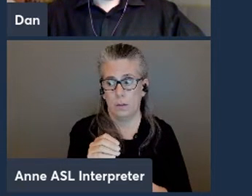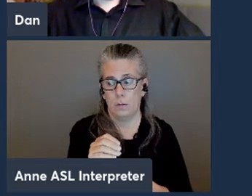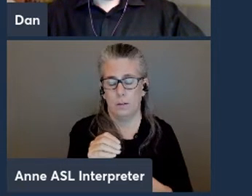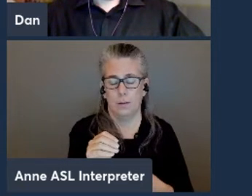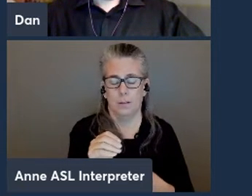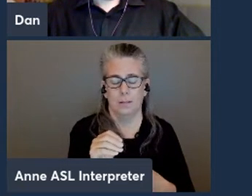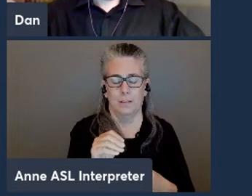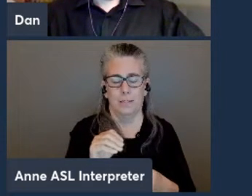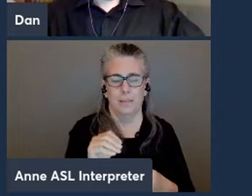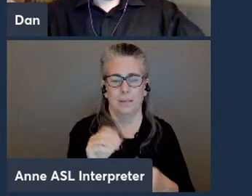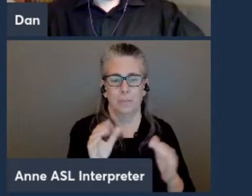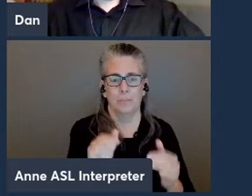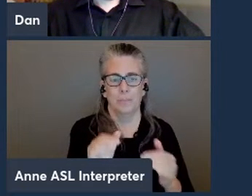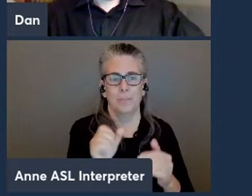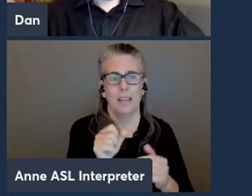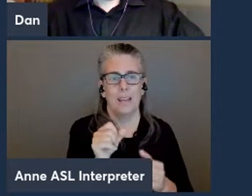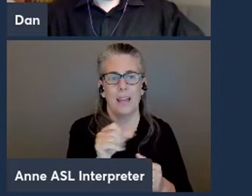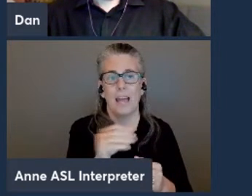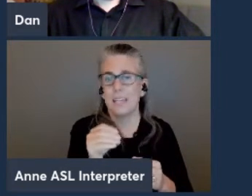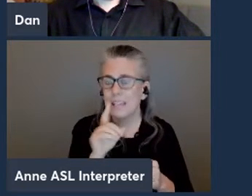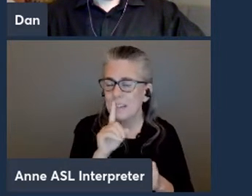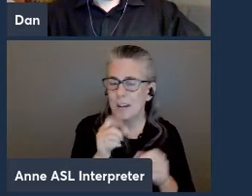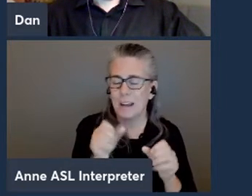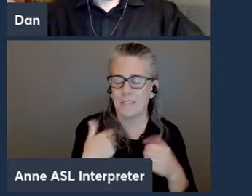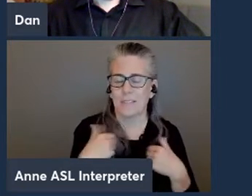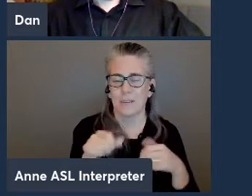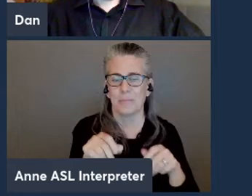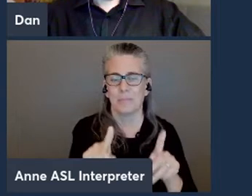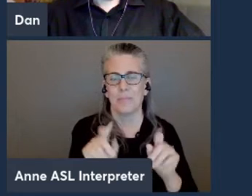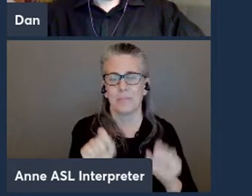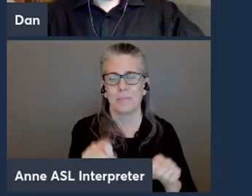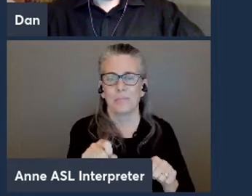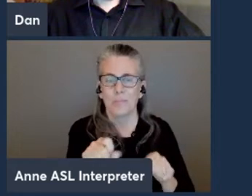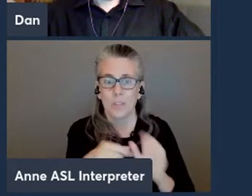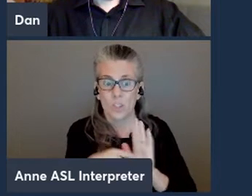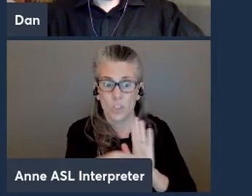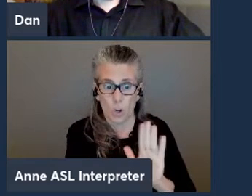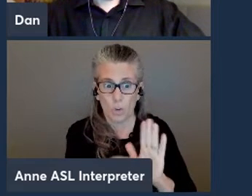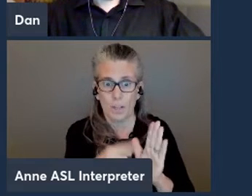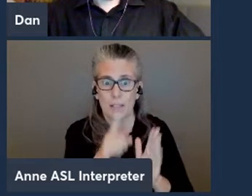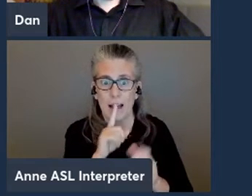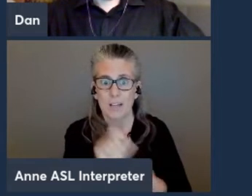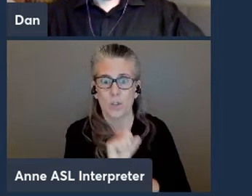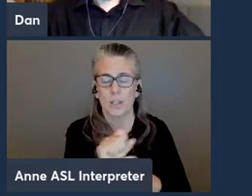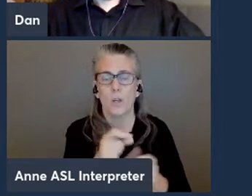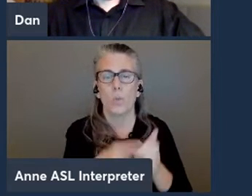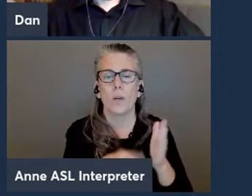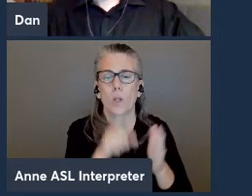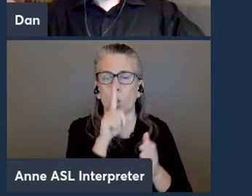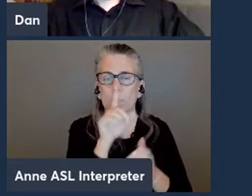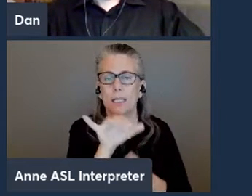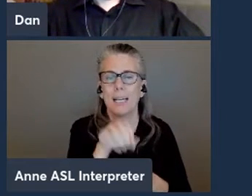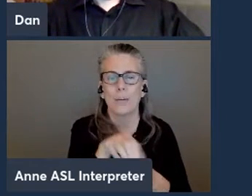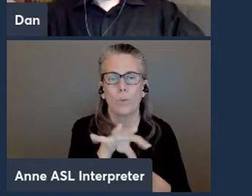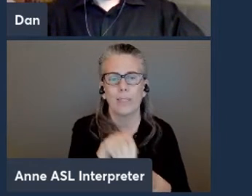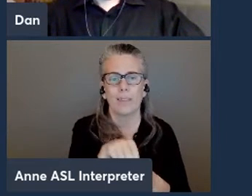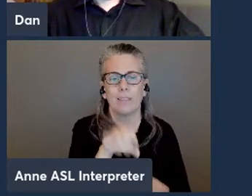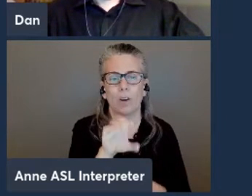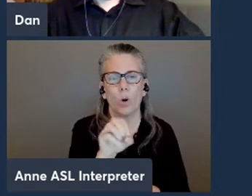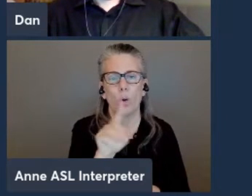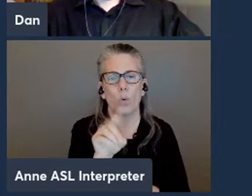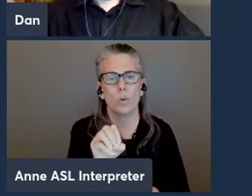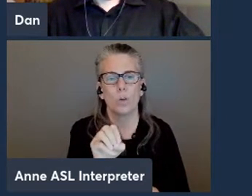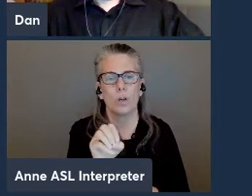And is there a chance for Dan to show us how this actually looks in the code? What did you need to add to the code